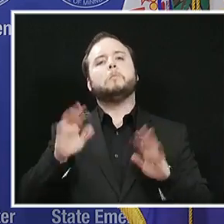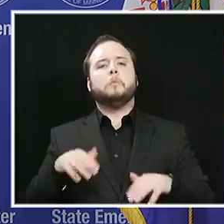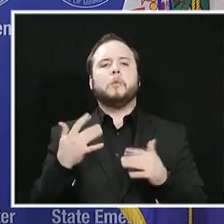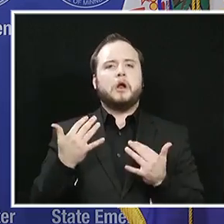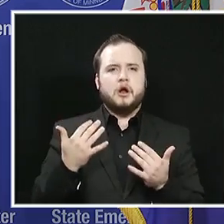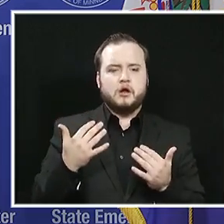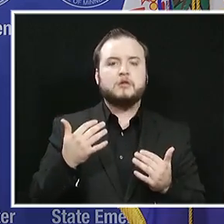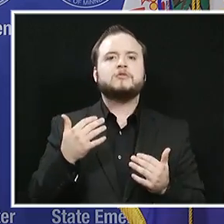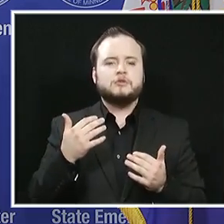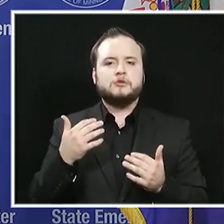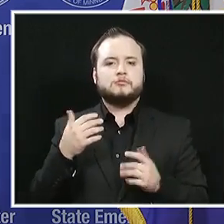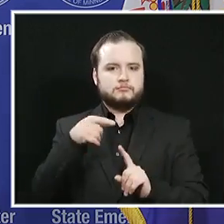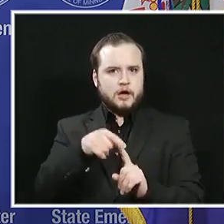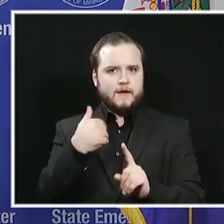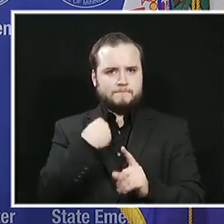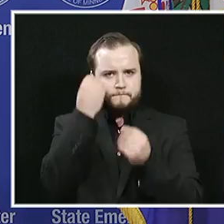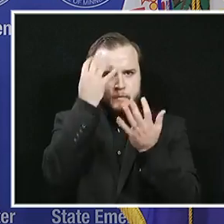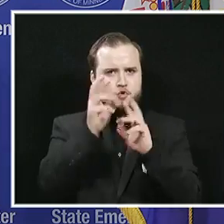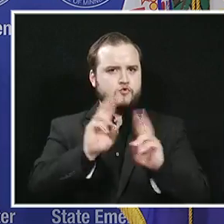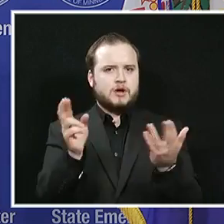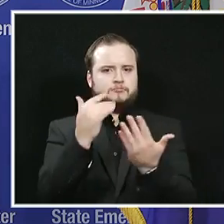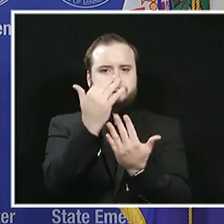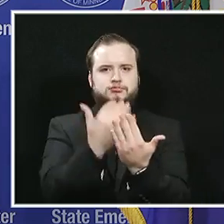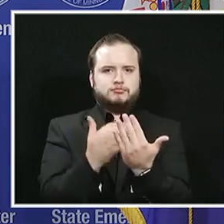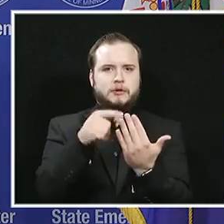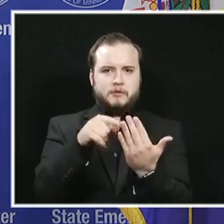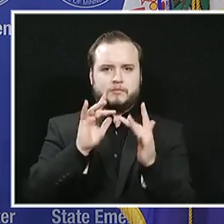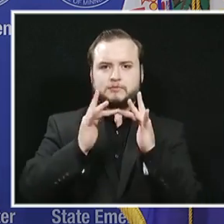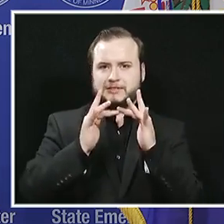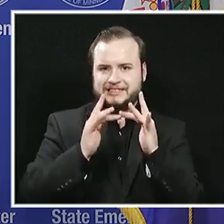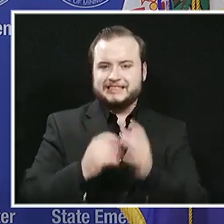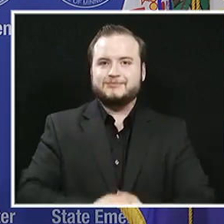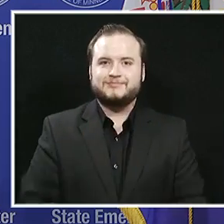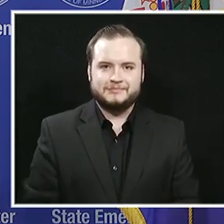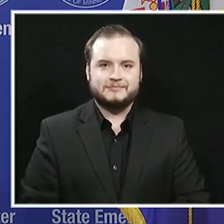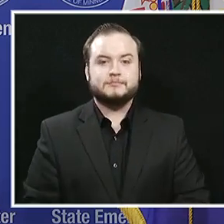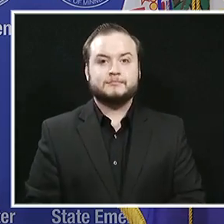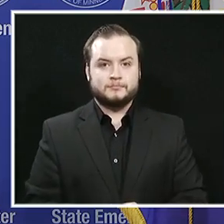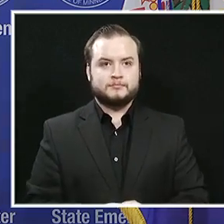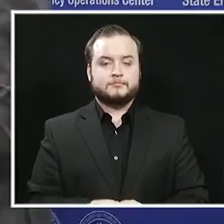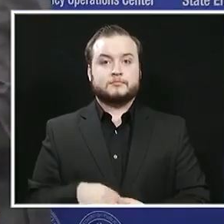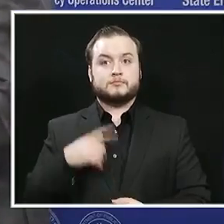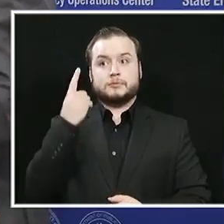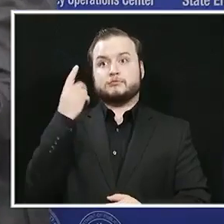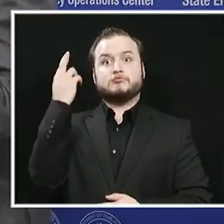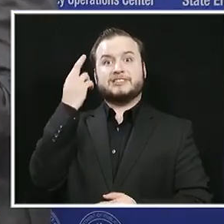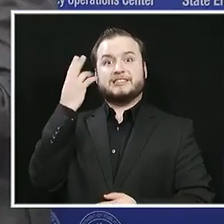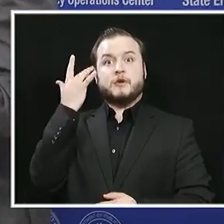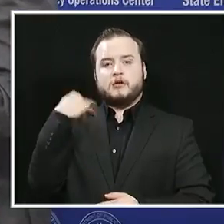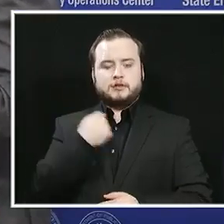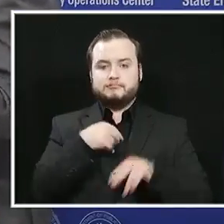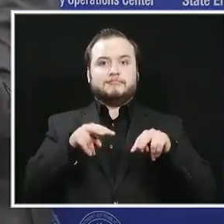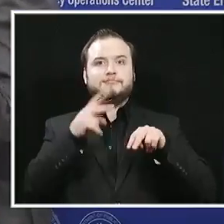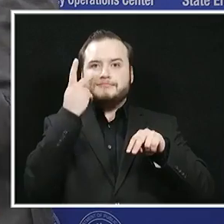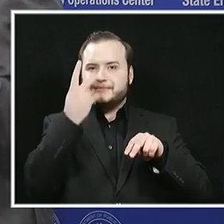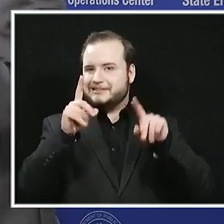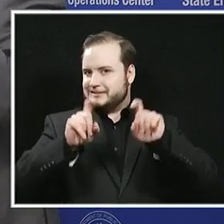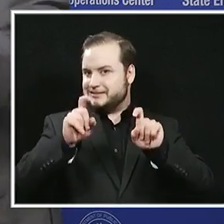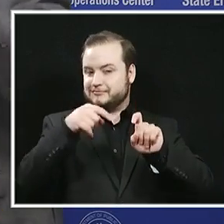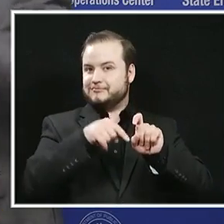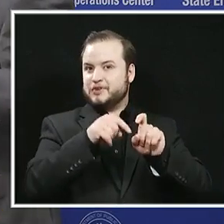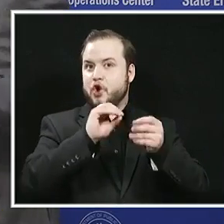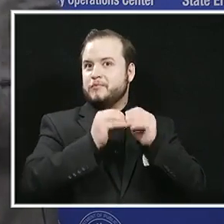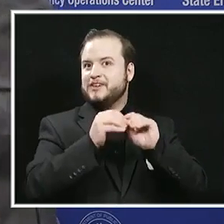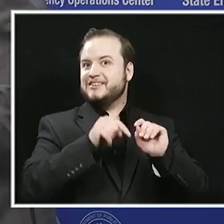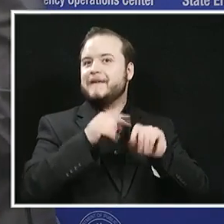there, what it takes to go in and get that test done. That's one of the reasons you're seeing the testing numbers go way up. Again,